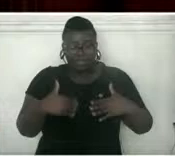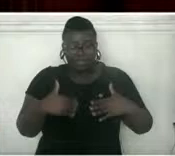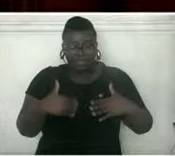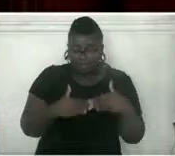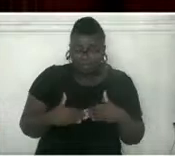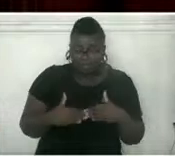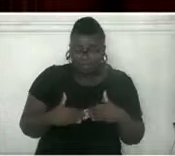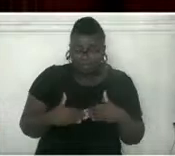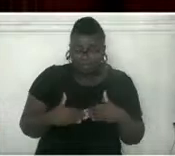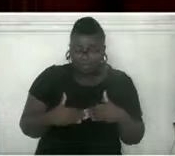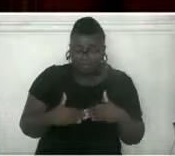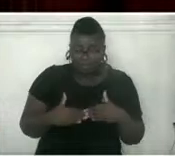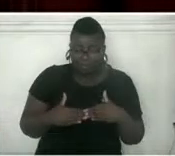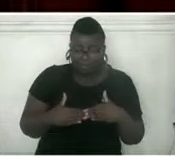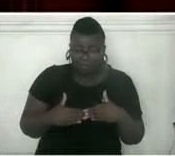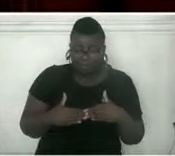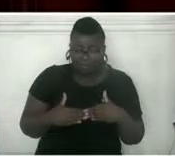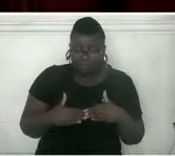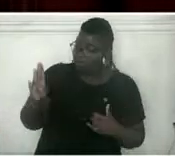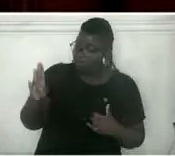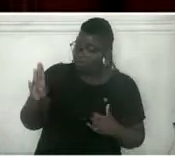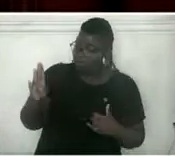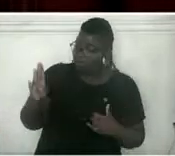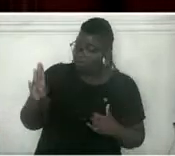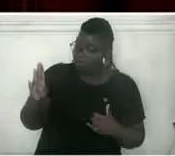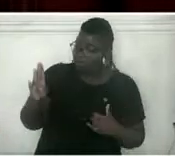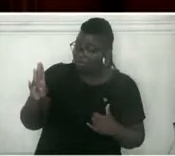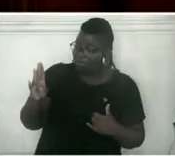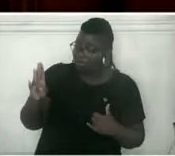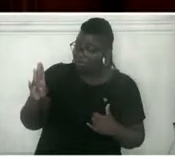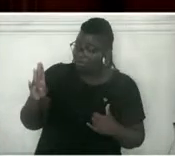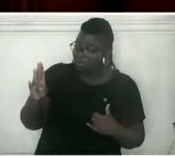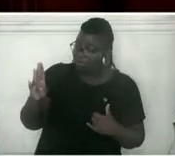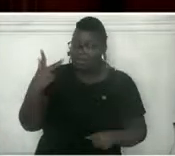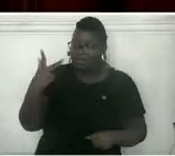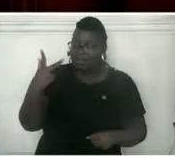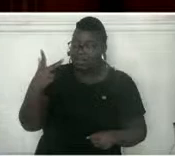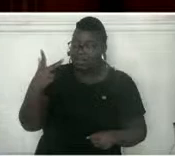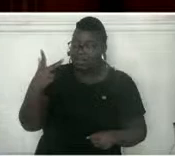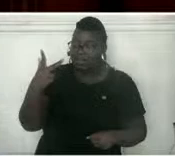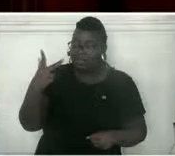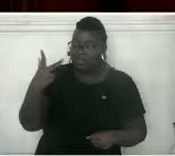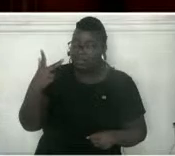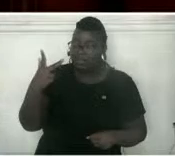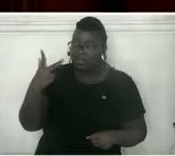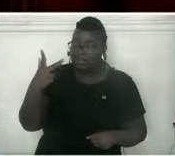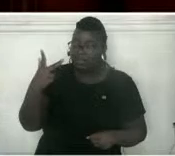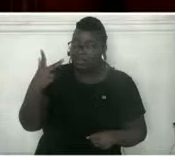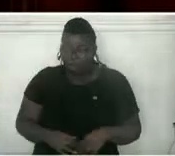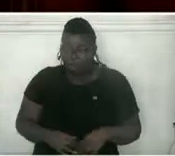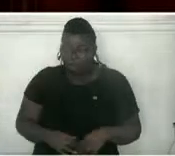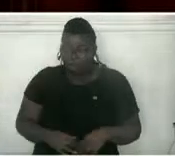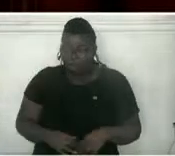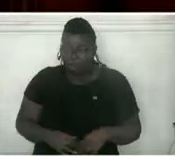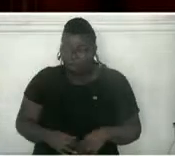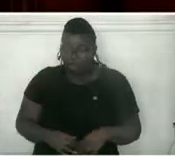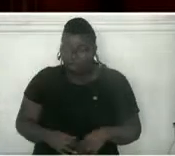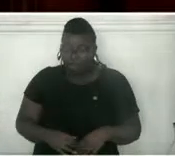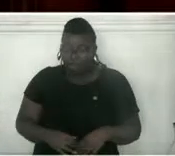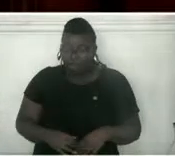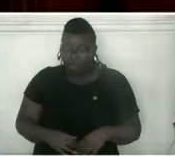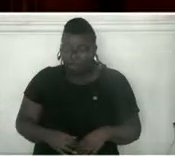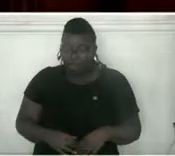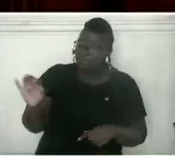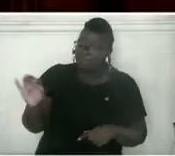healthcare, situated in Dube Trade Port and has created 108 jobs. It's a 75%